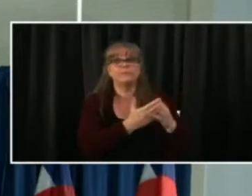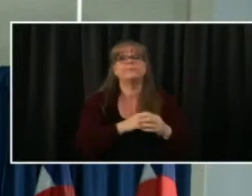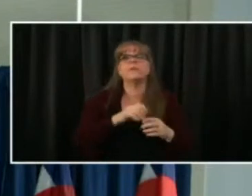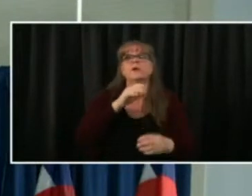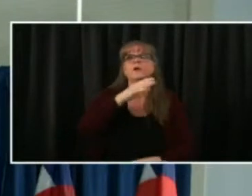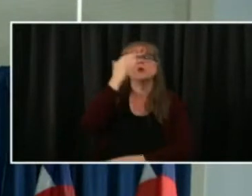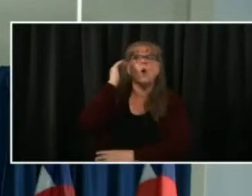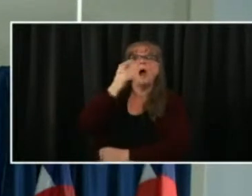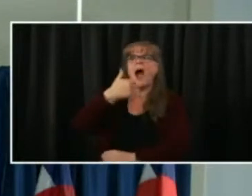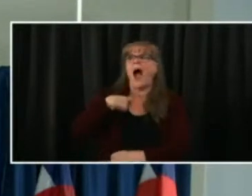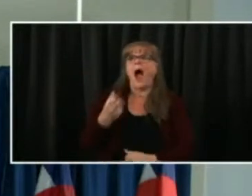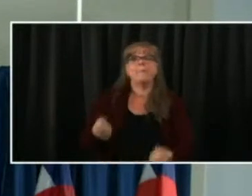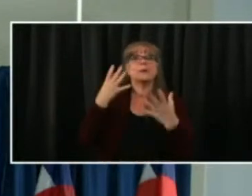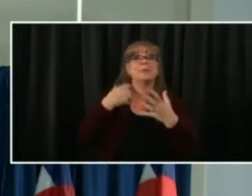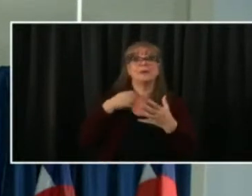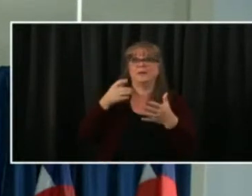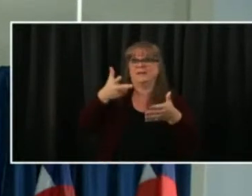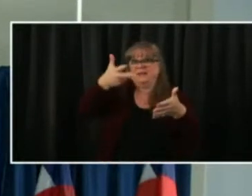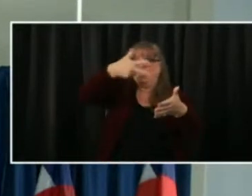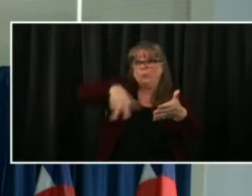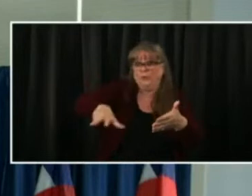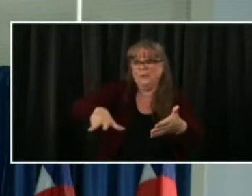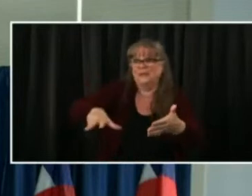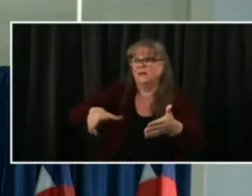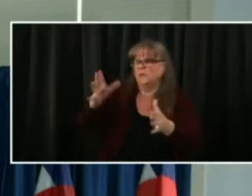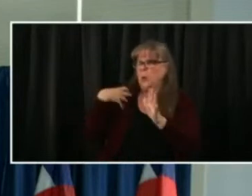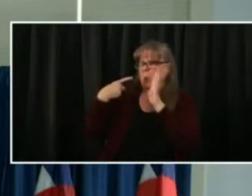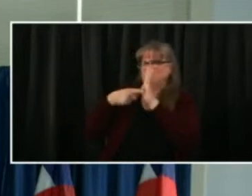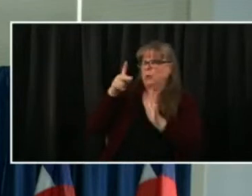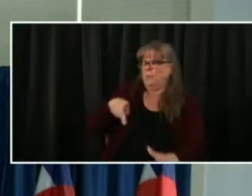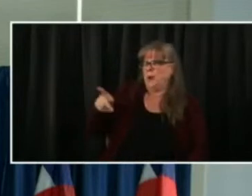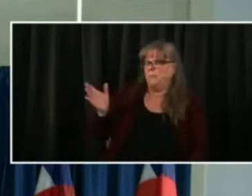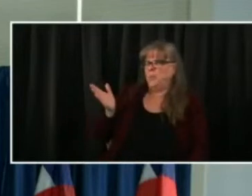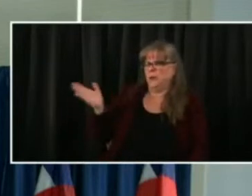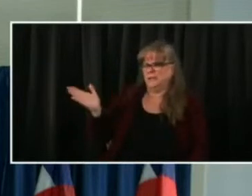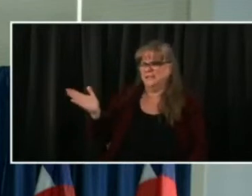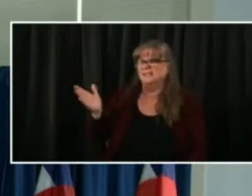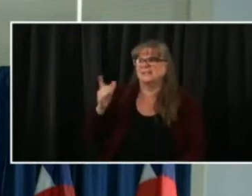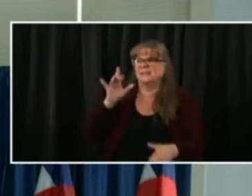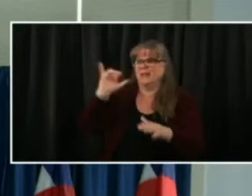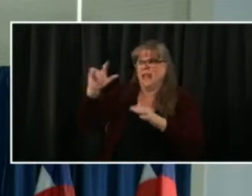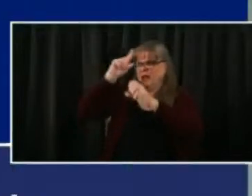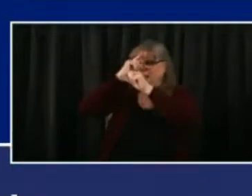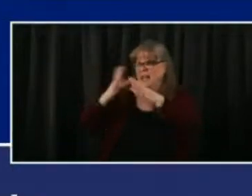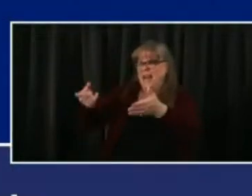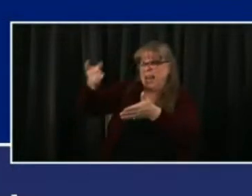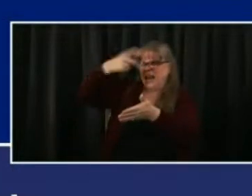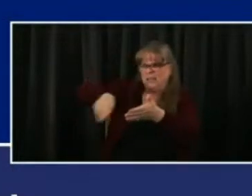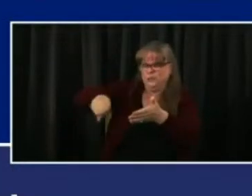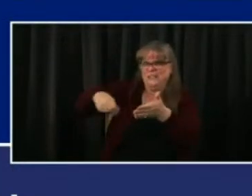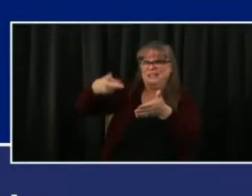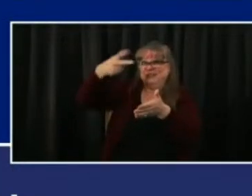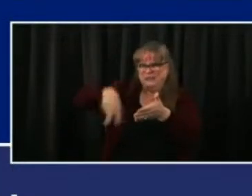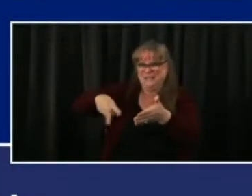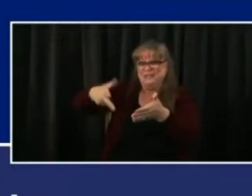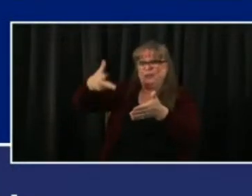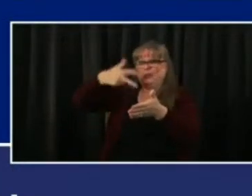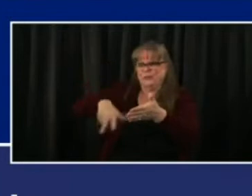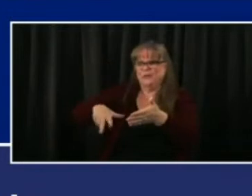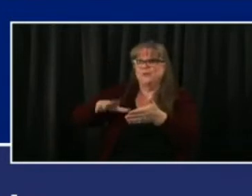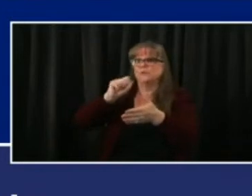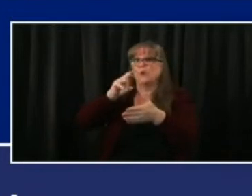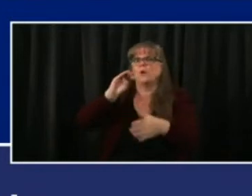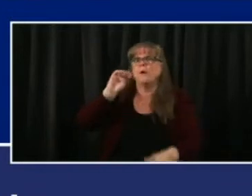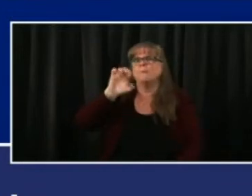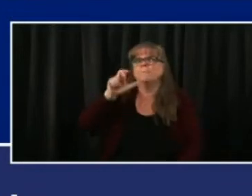So what this slide shows you is what the supply is for the next 3 weeks through the 3rd week of March of what we have for our